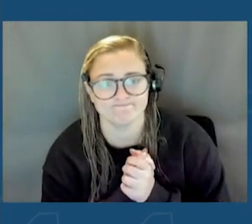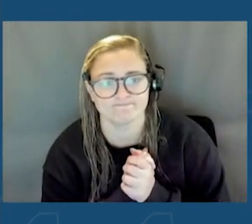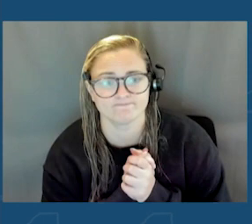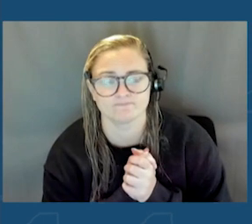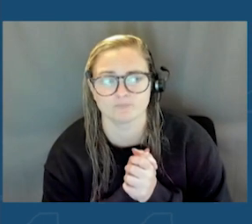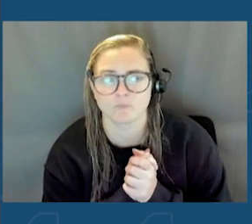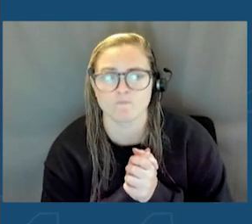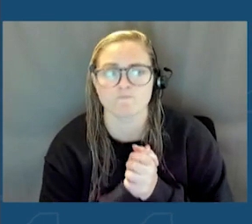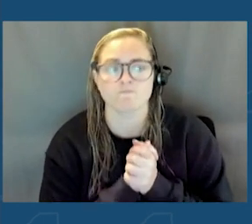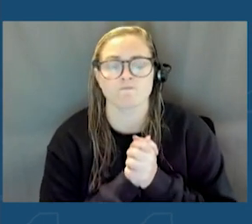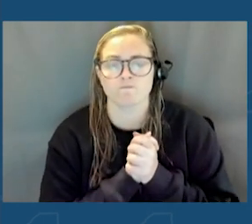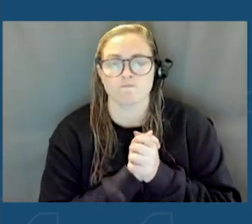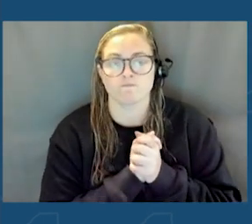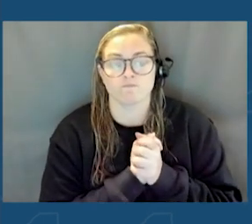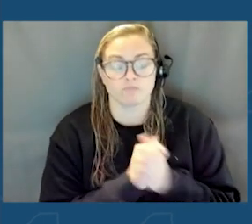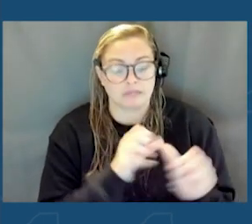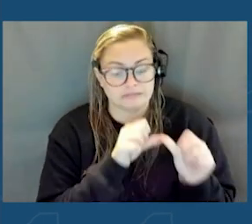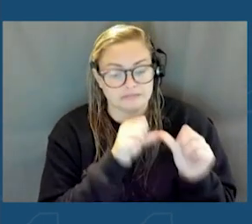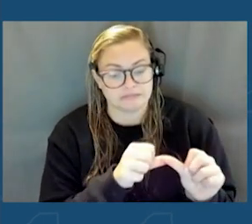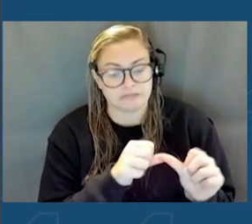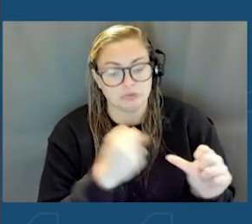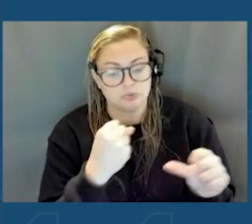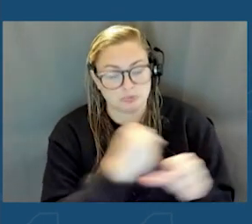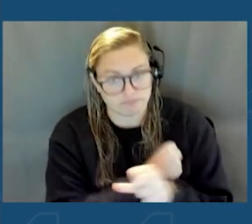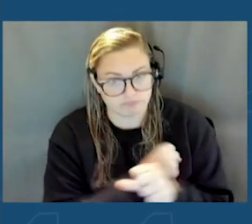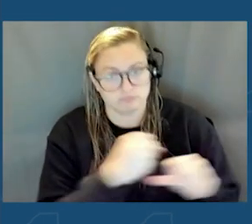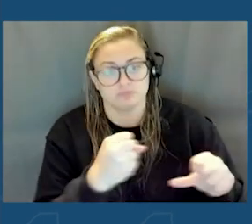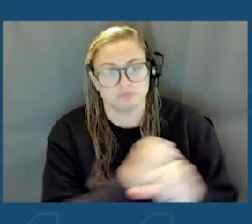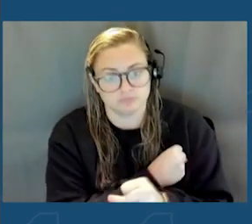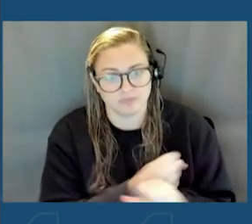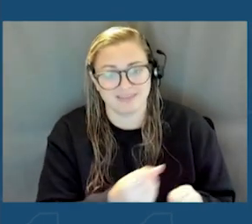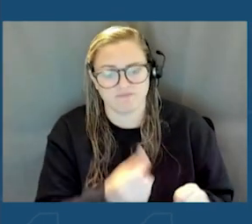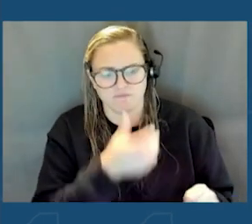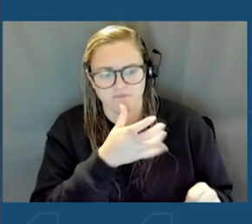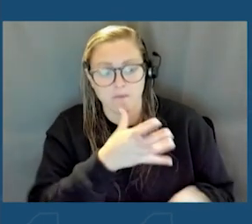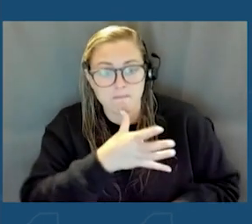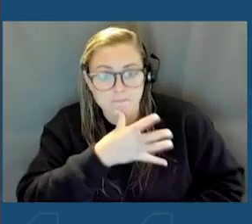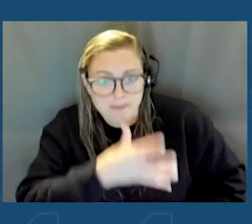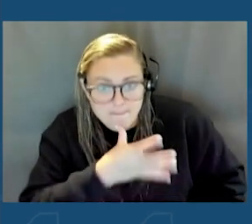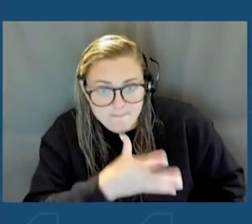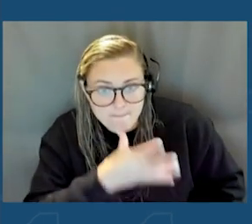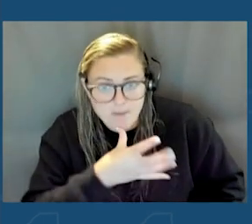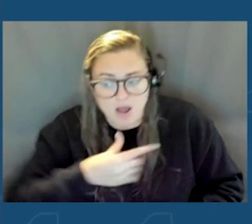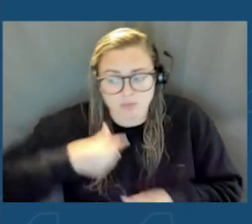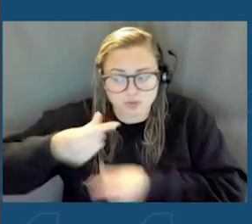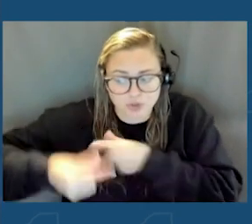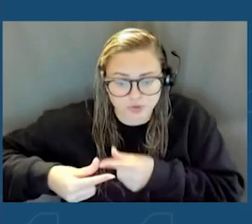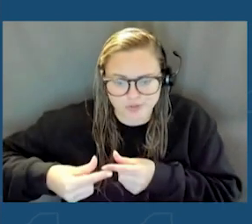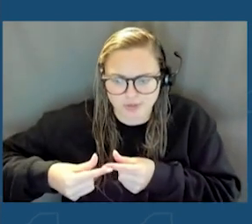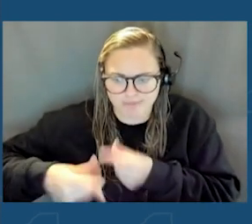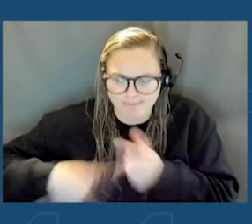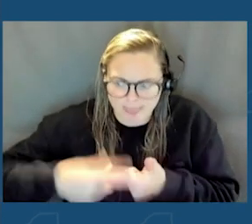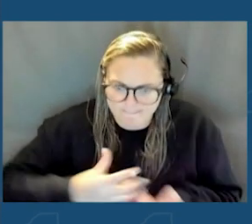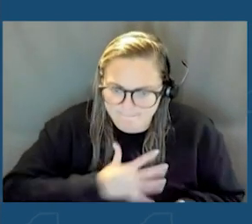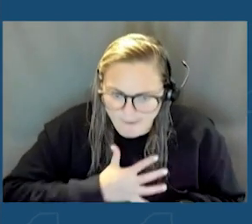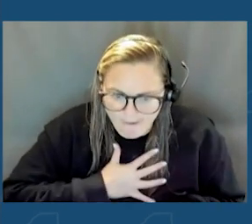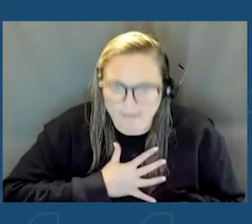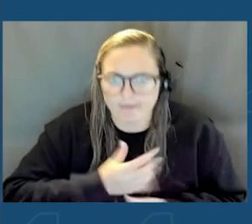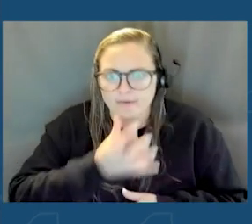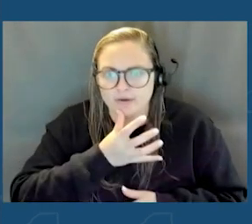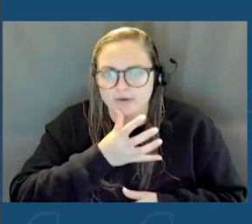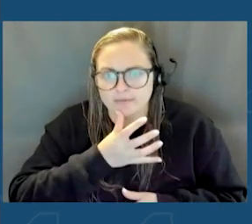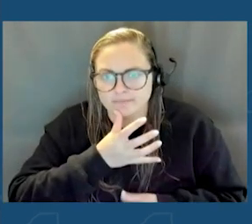Must the hard-fought battles from my mother's generation, my generation,